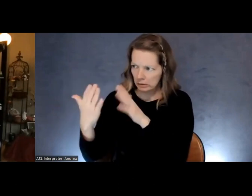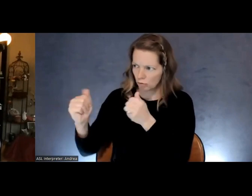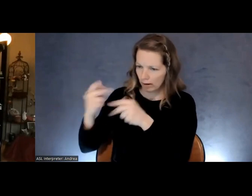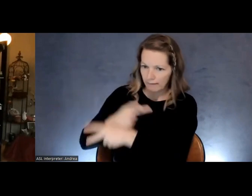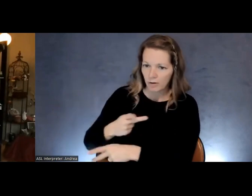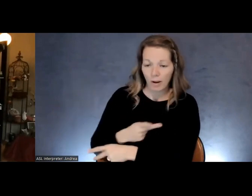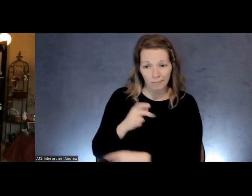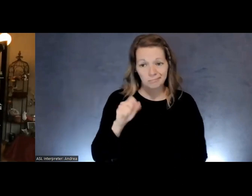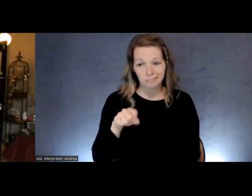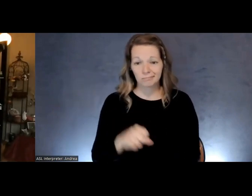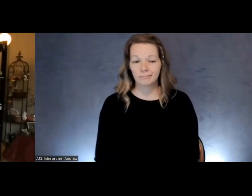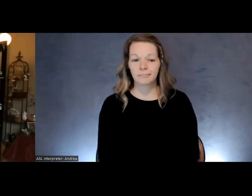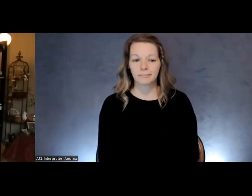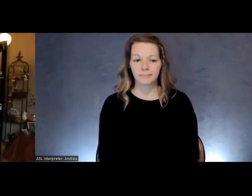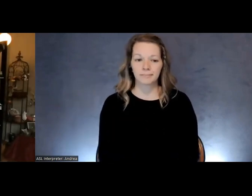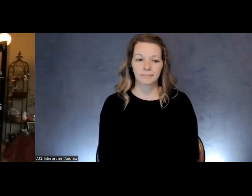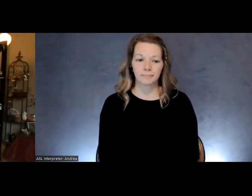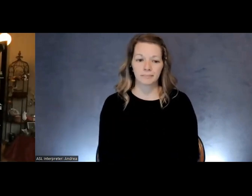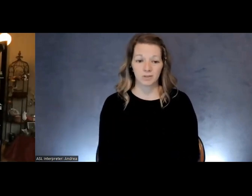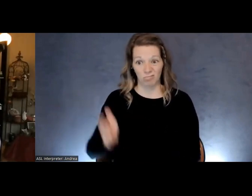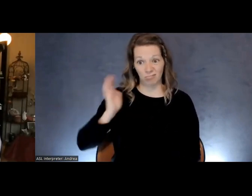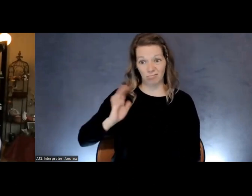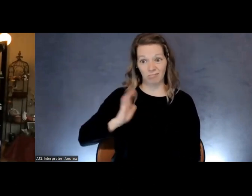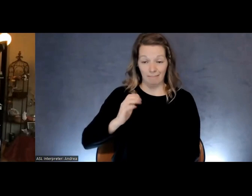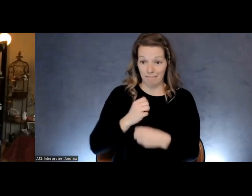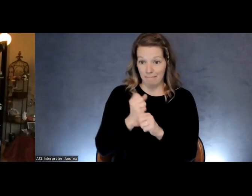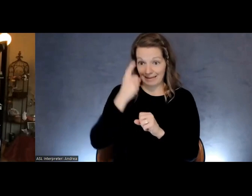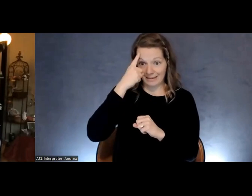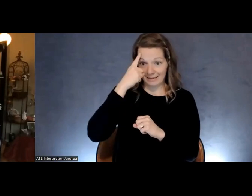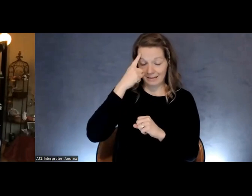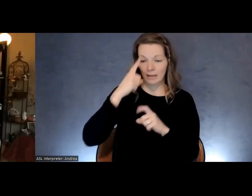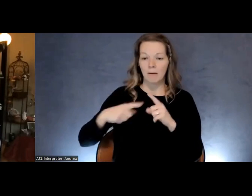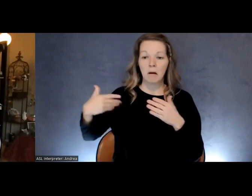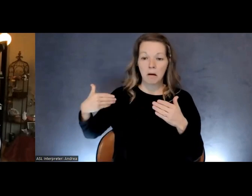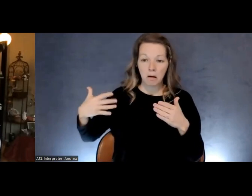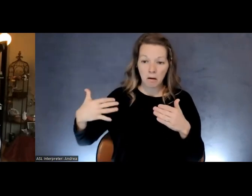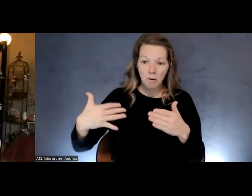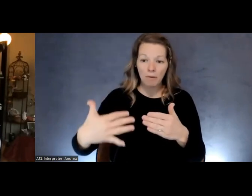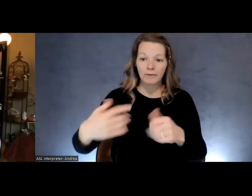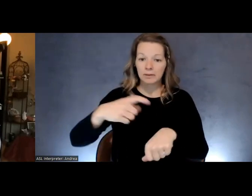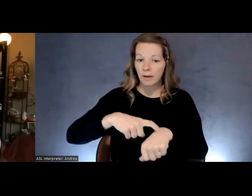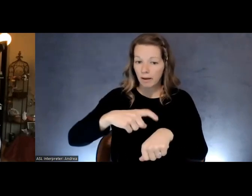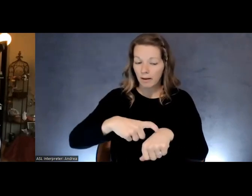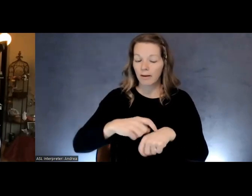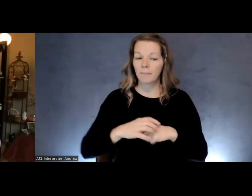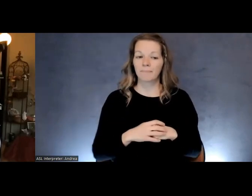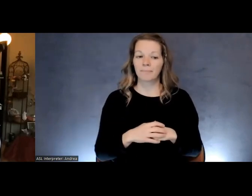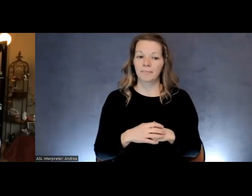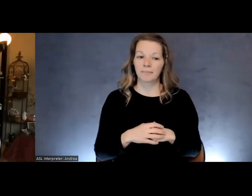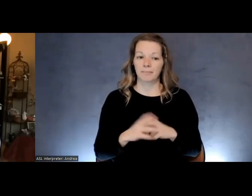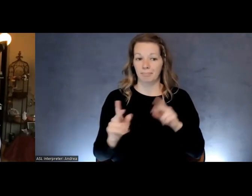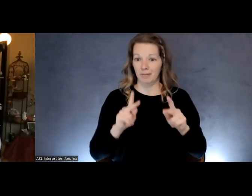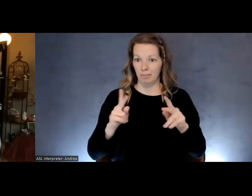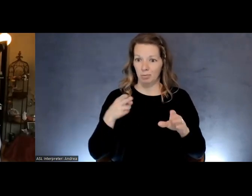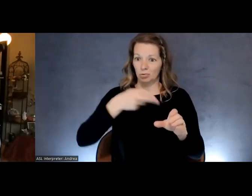it. And so that's a place that we made sense of it. But what has happened over this time, and for people who are coming in new right